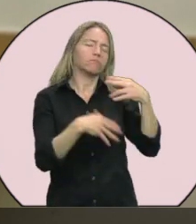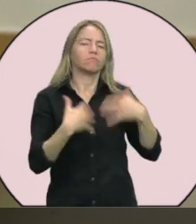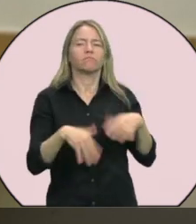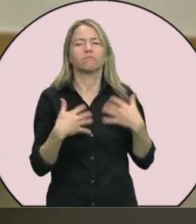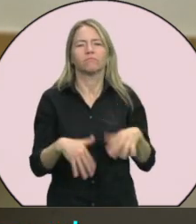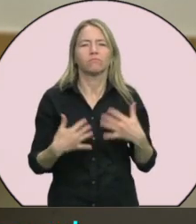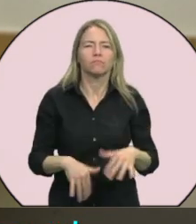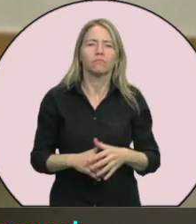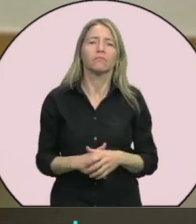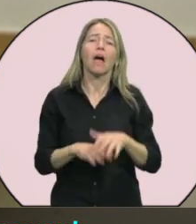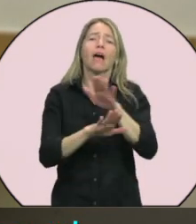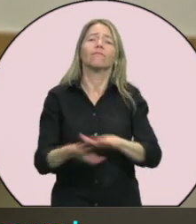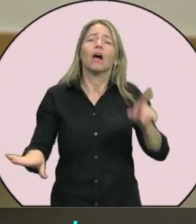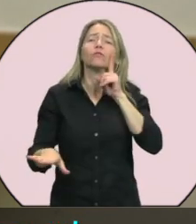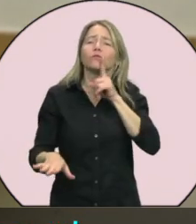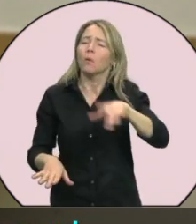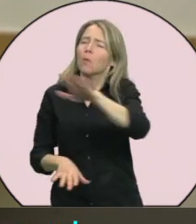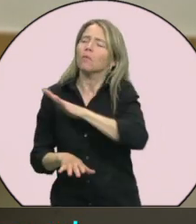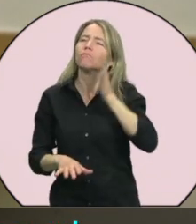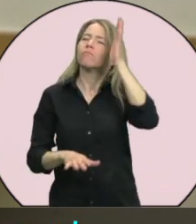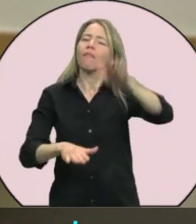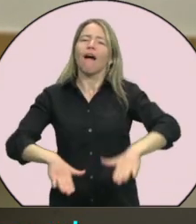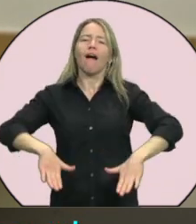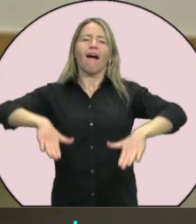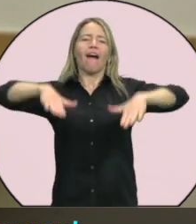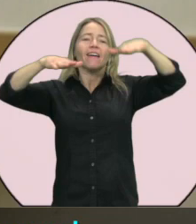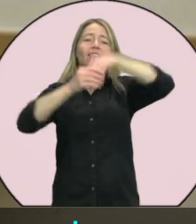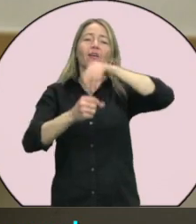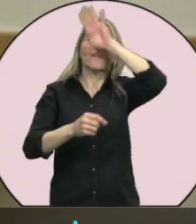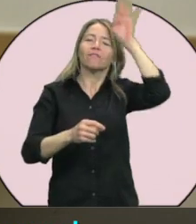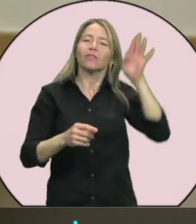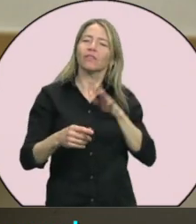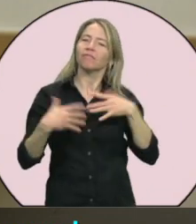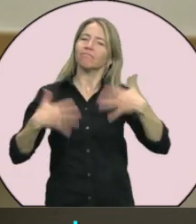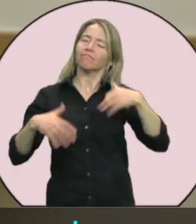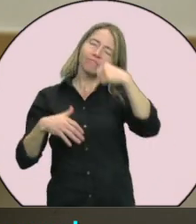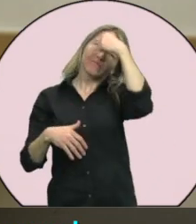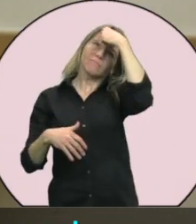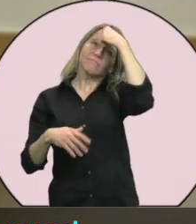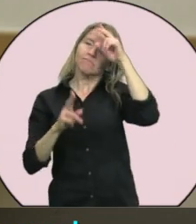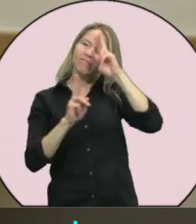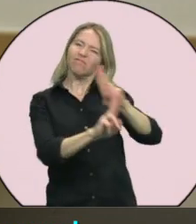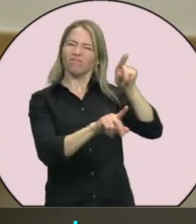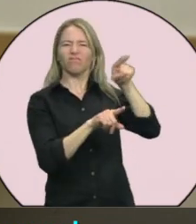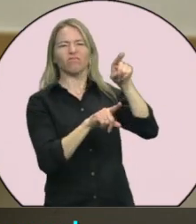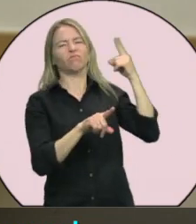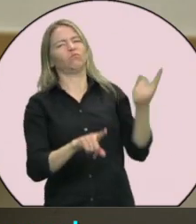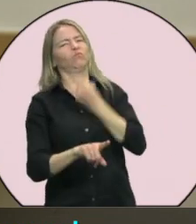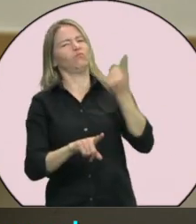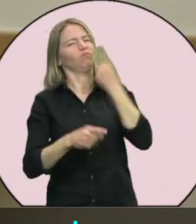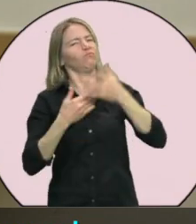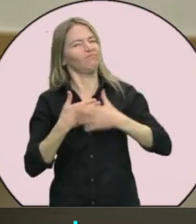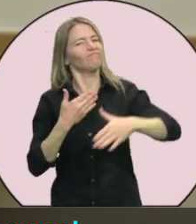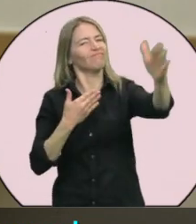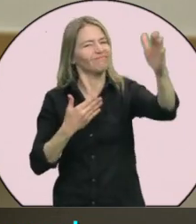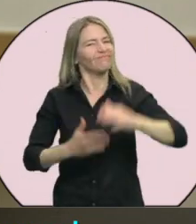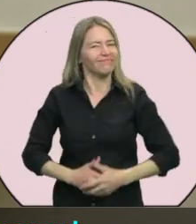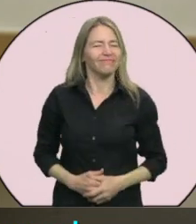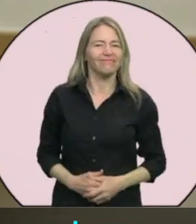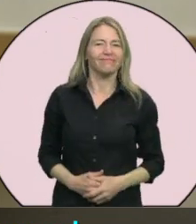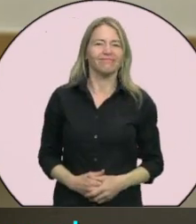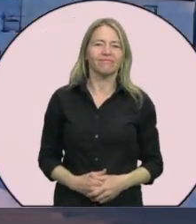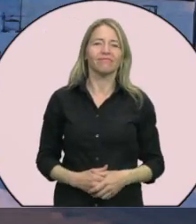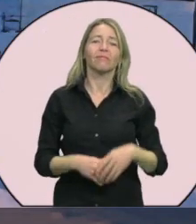be grateful. And these children that will be coming up in the future in Nunavut, if they are deaf, they will forever